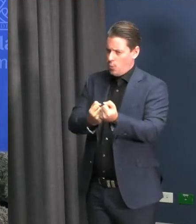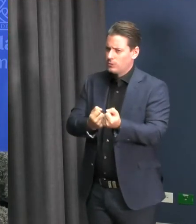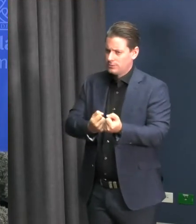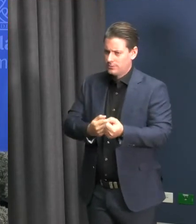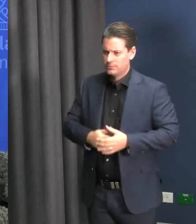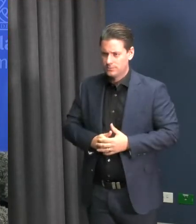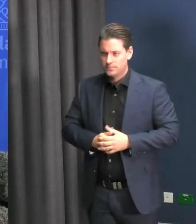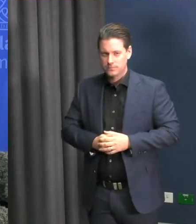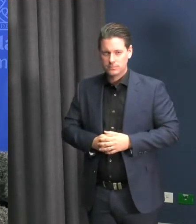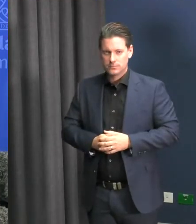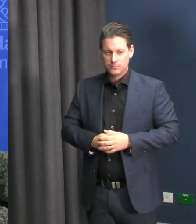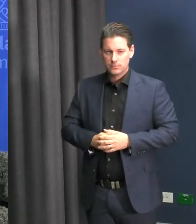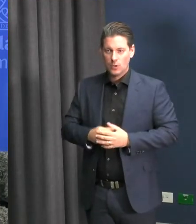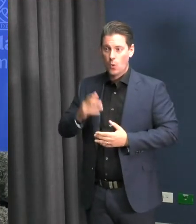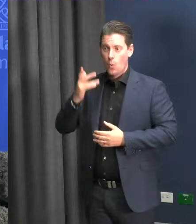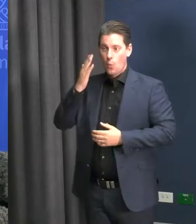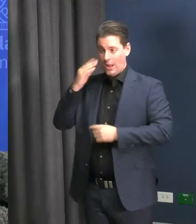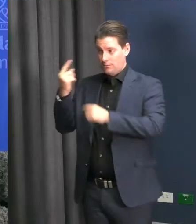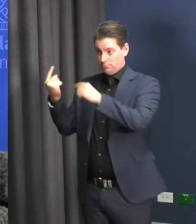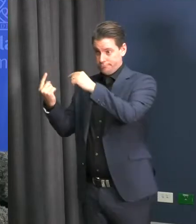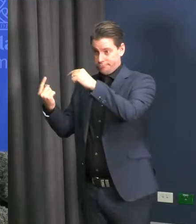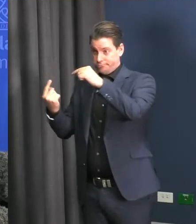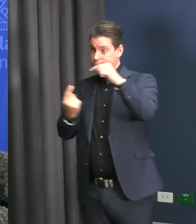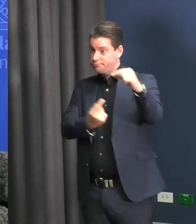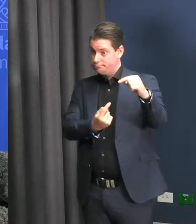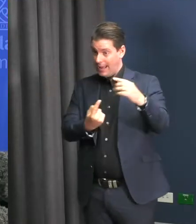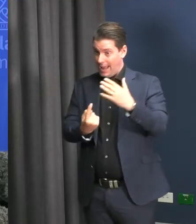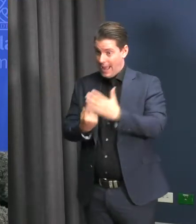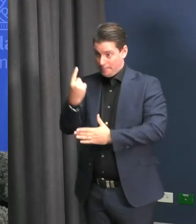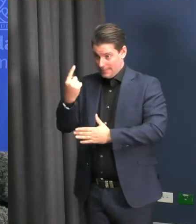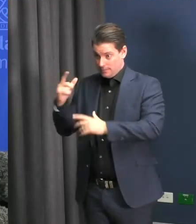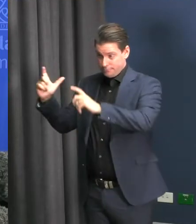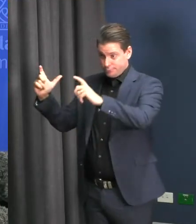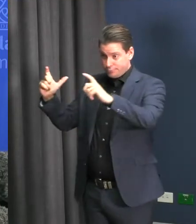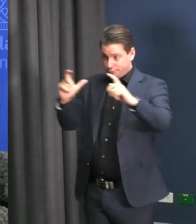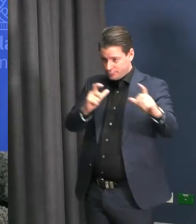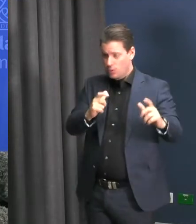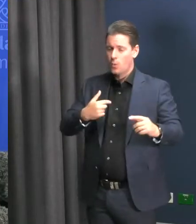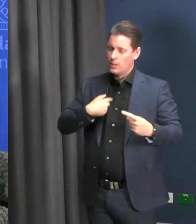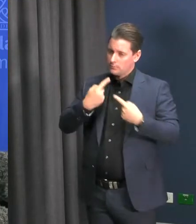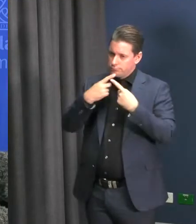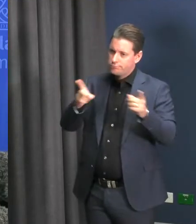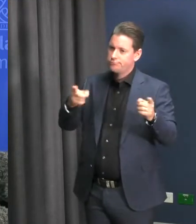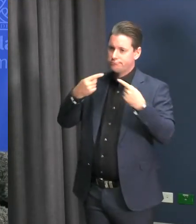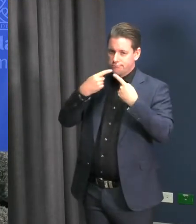And once this system is crossing, we will continue to articulate those messages.